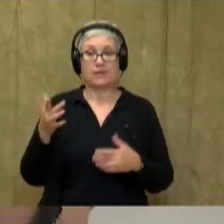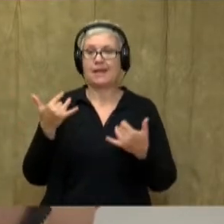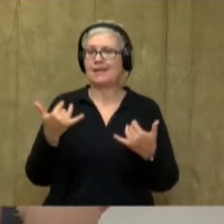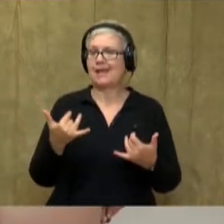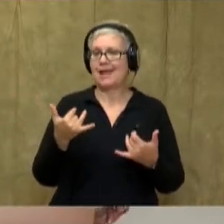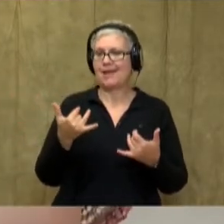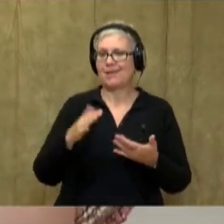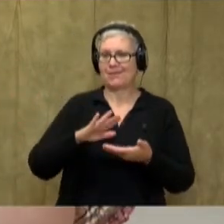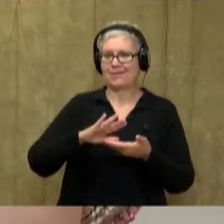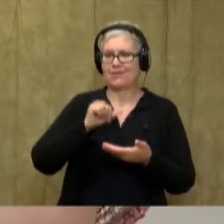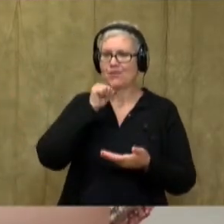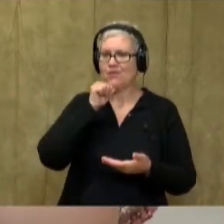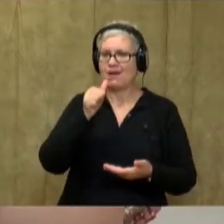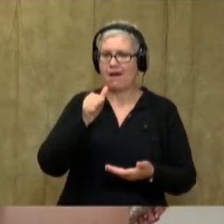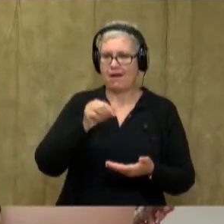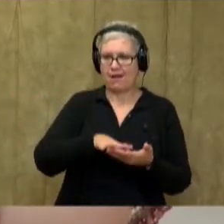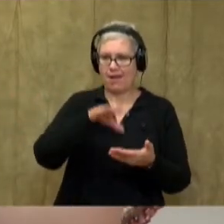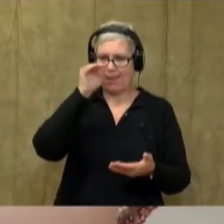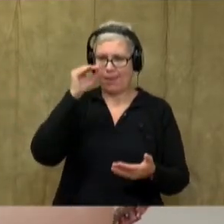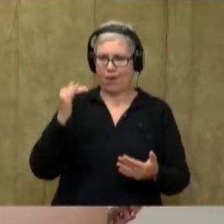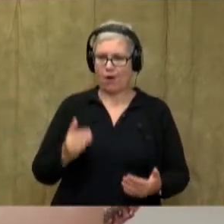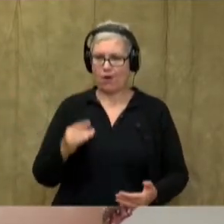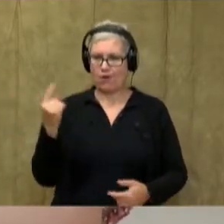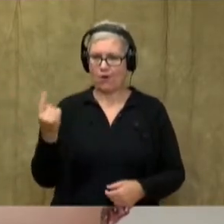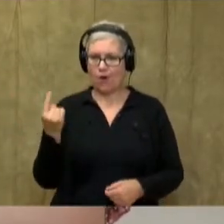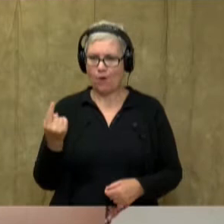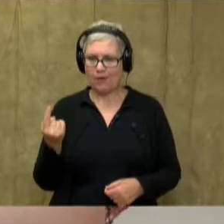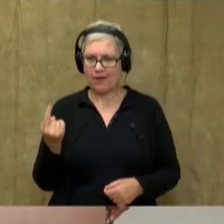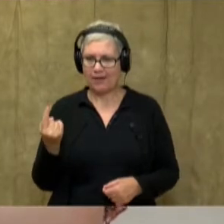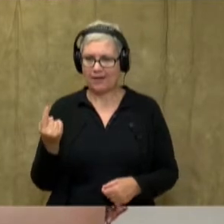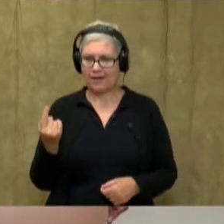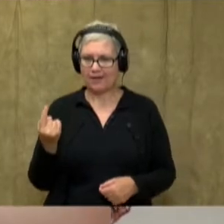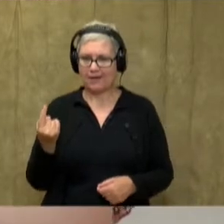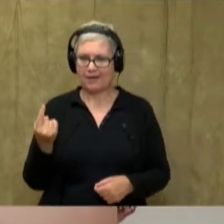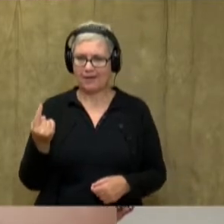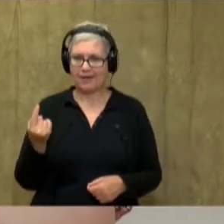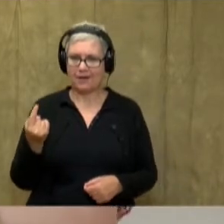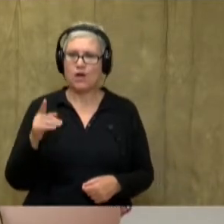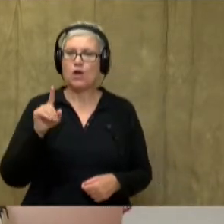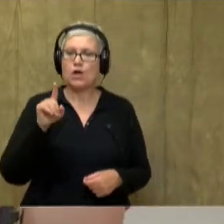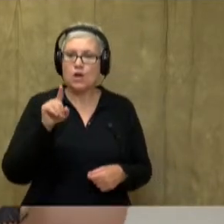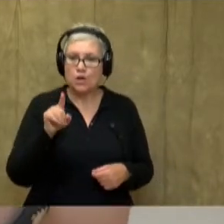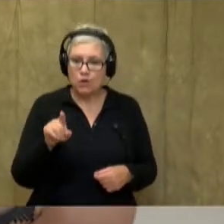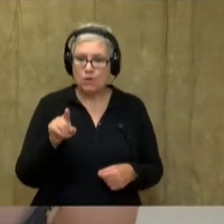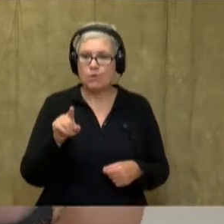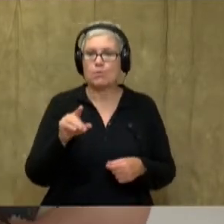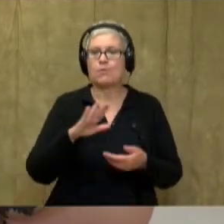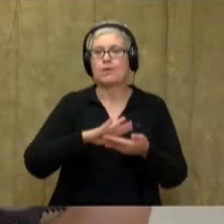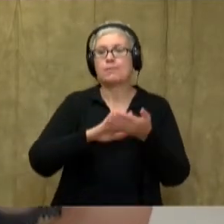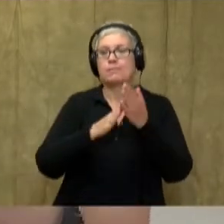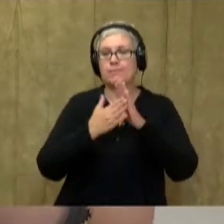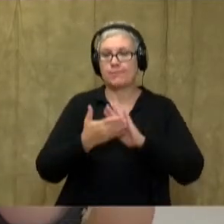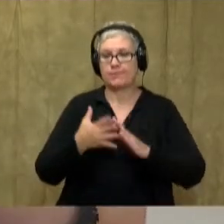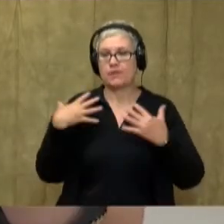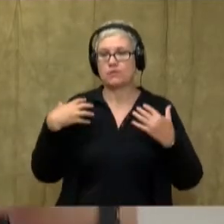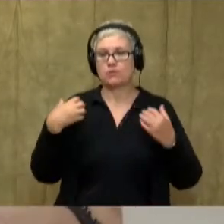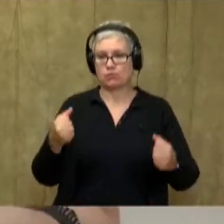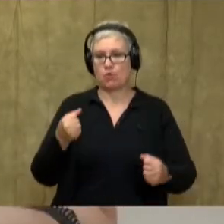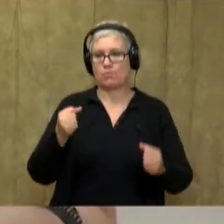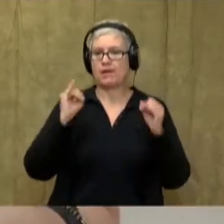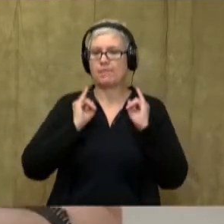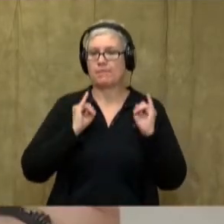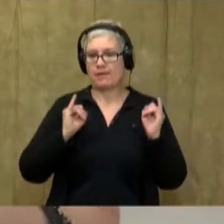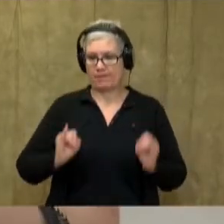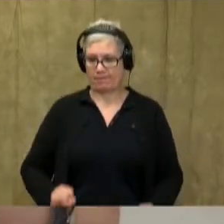learner. You're doing more than just, writing an argumentative topic for your English teacher. You're becoming a strong